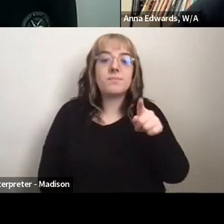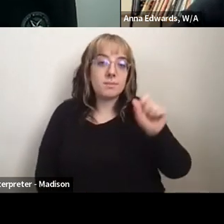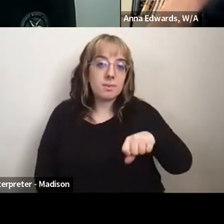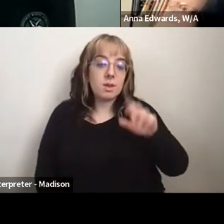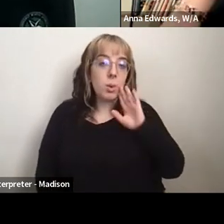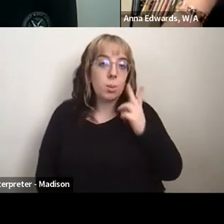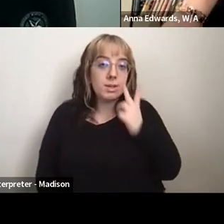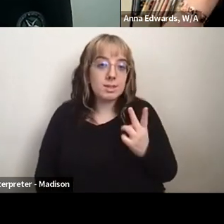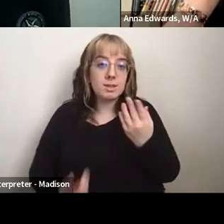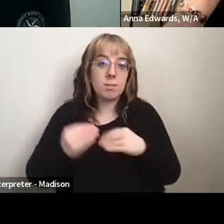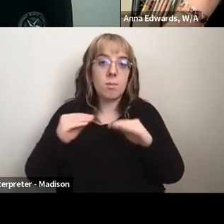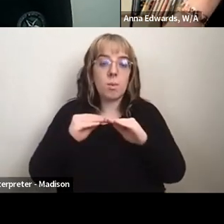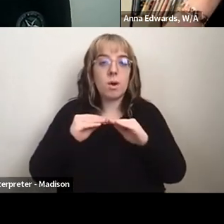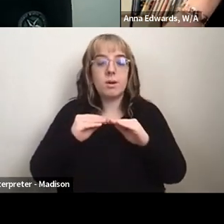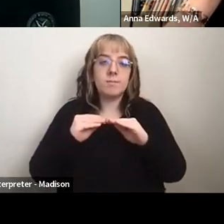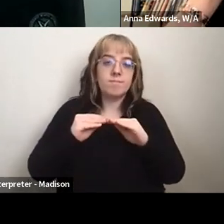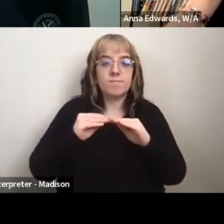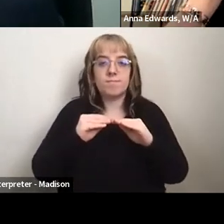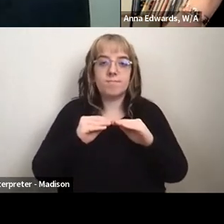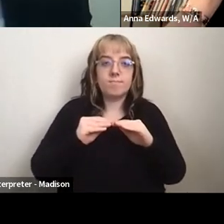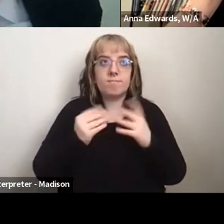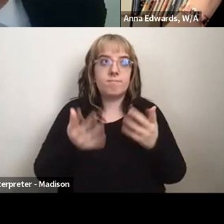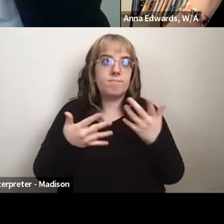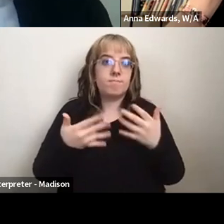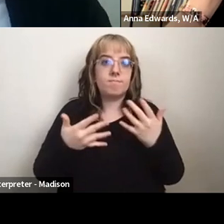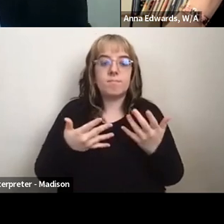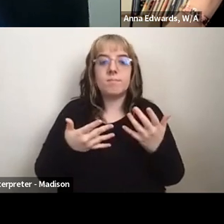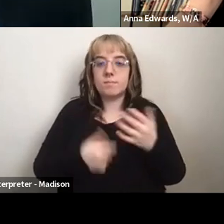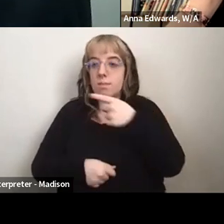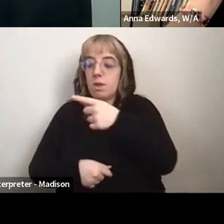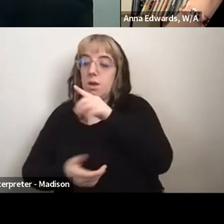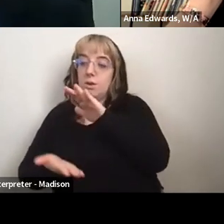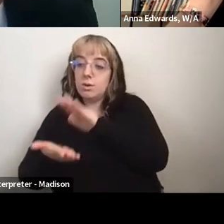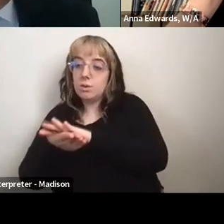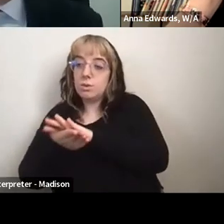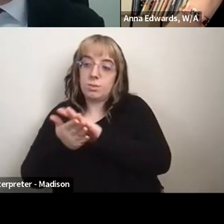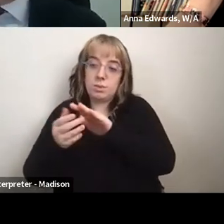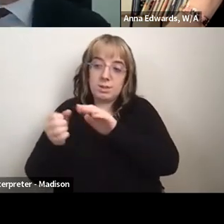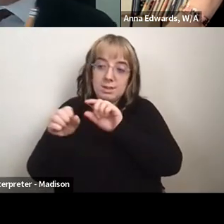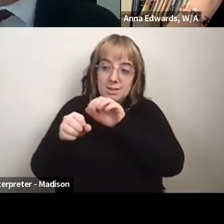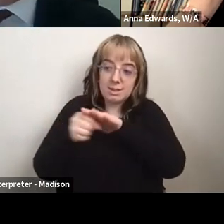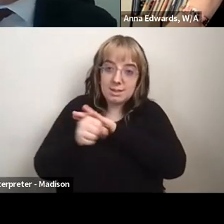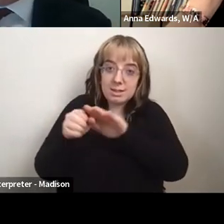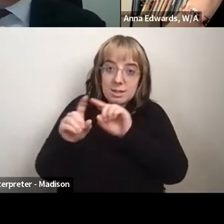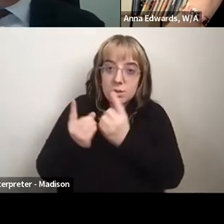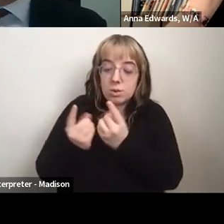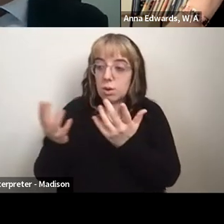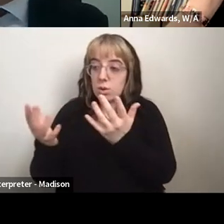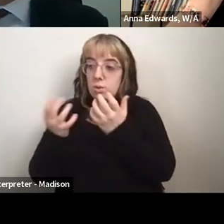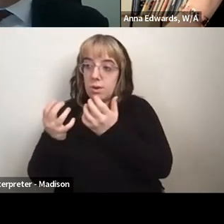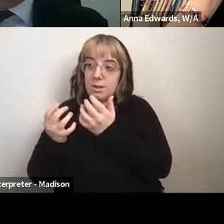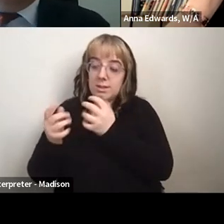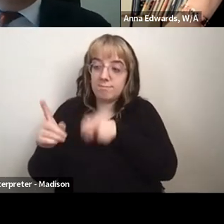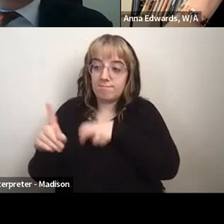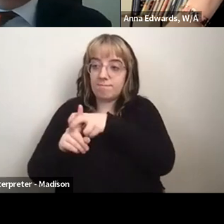be more alignment to what schools and districts want to leverage the